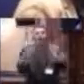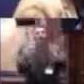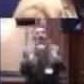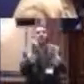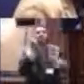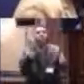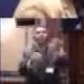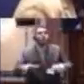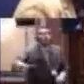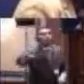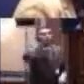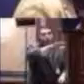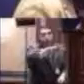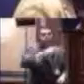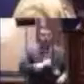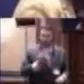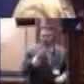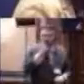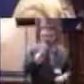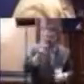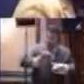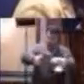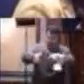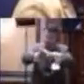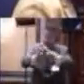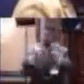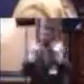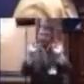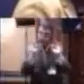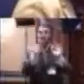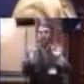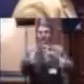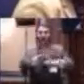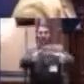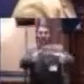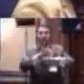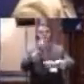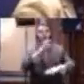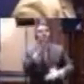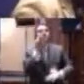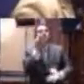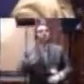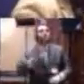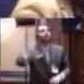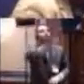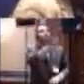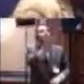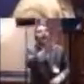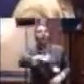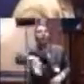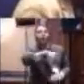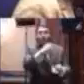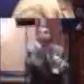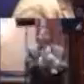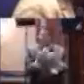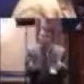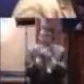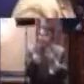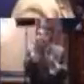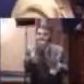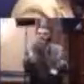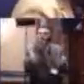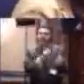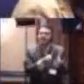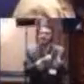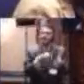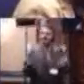be entrenched going forward. A last thing as well is media has also been a key part of any revolution.